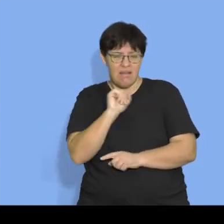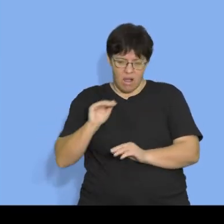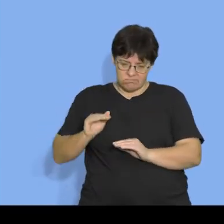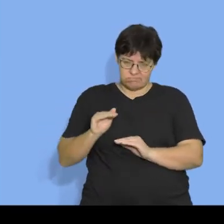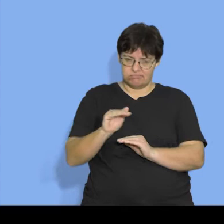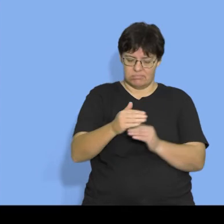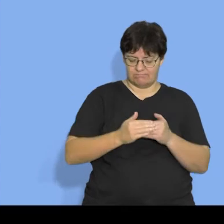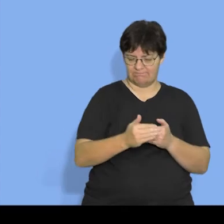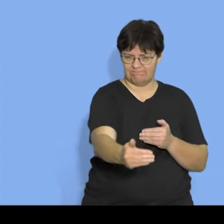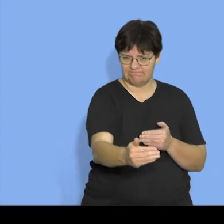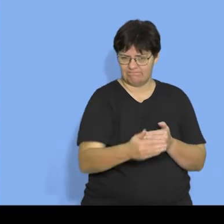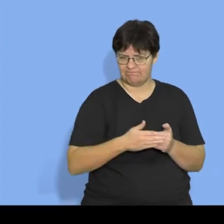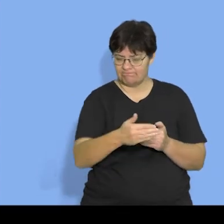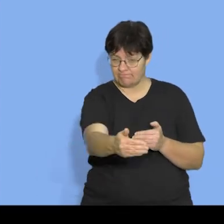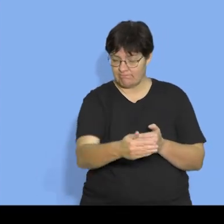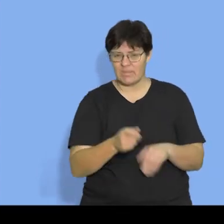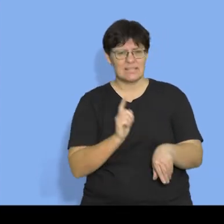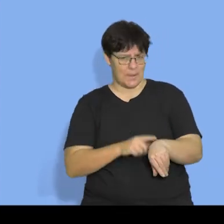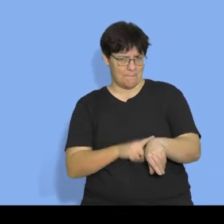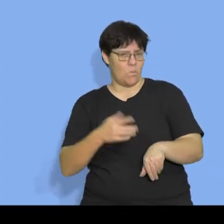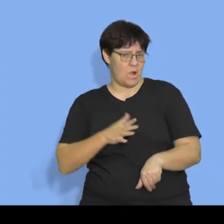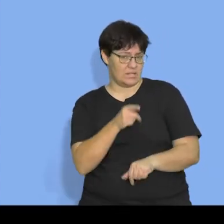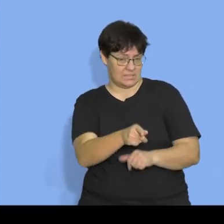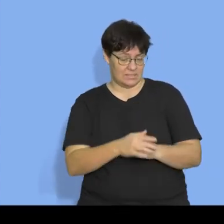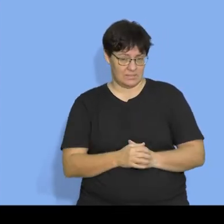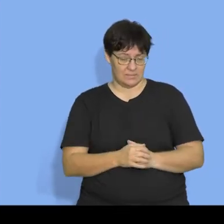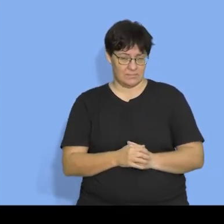this distance? They're asking for time.